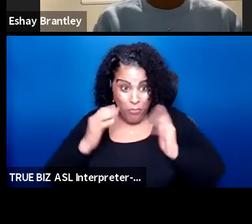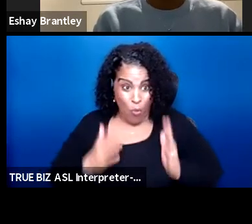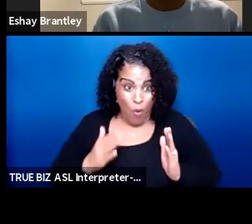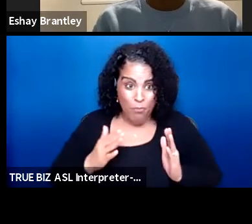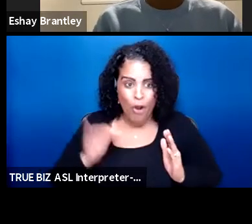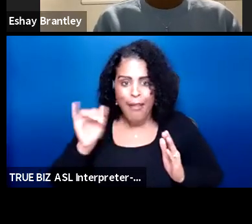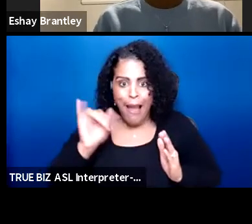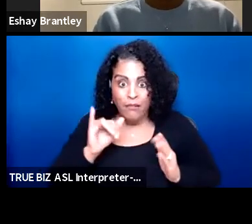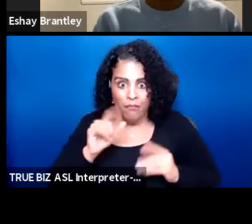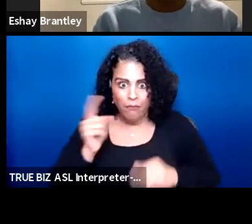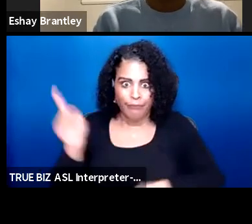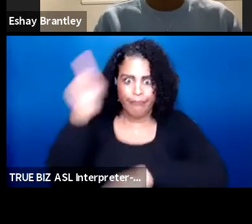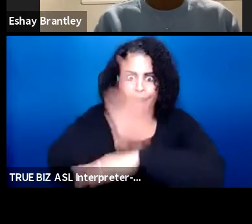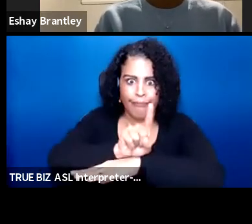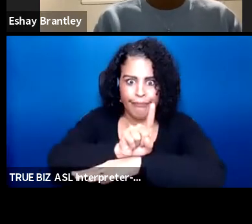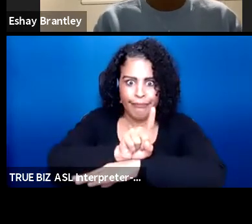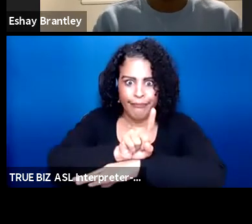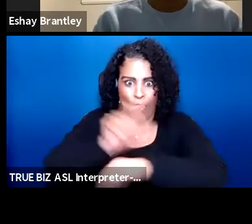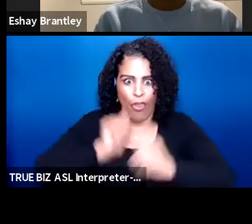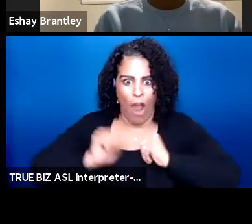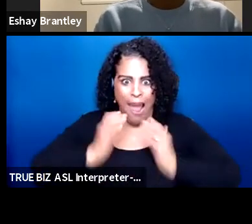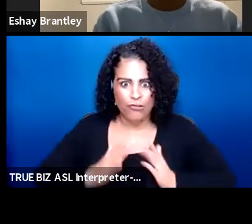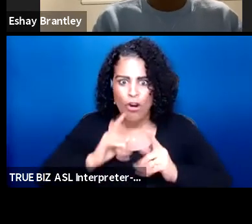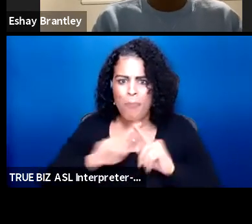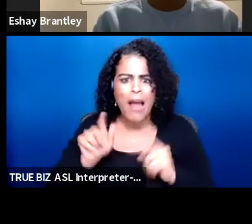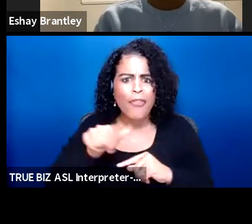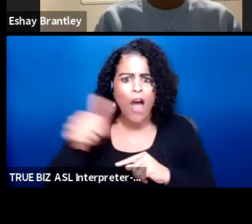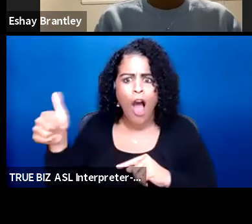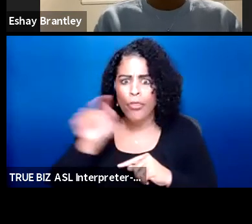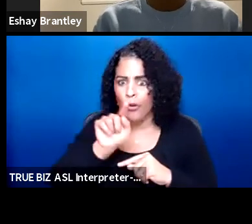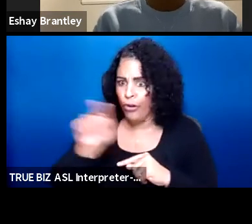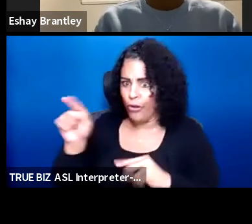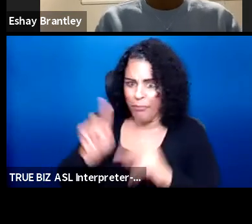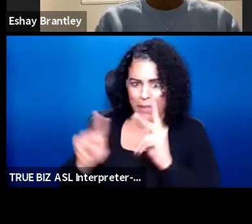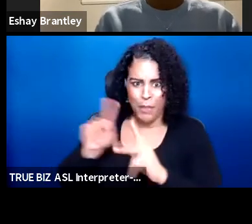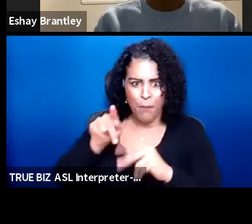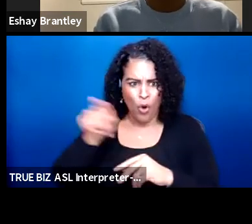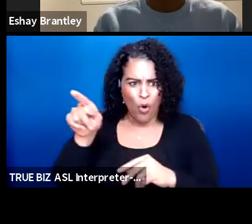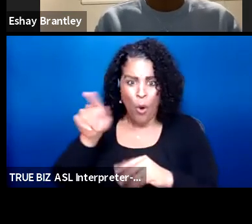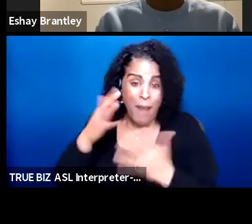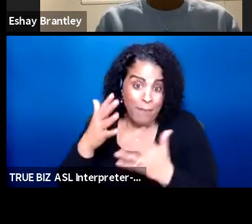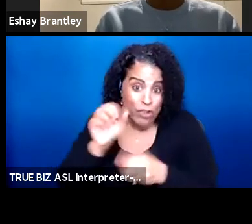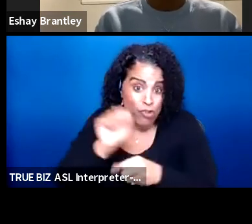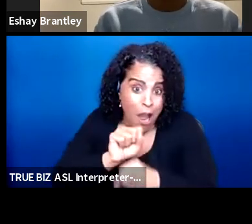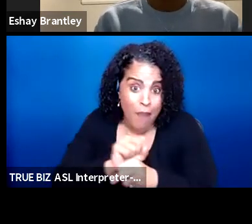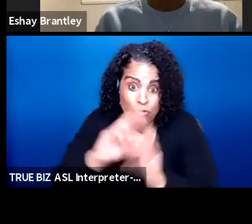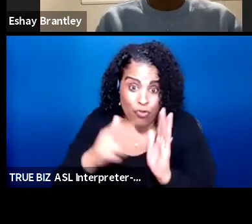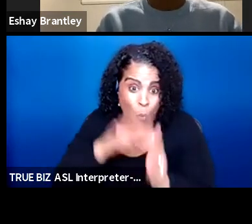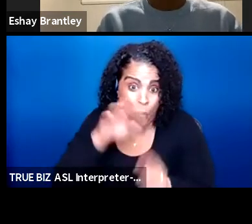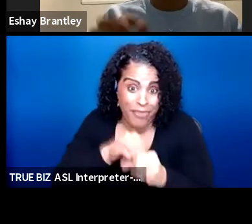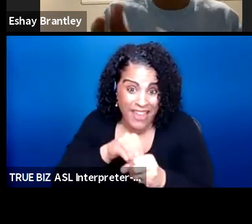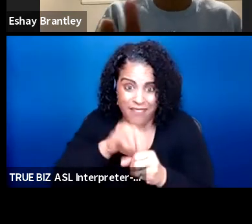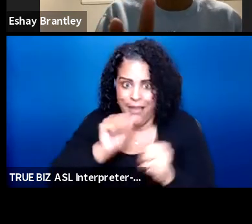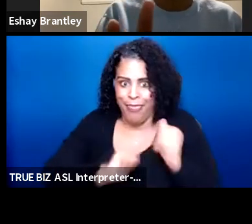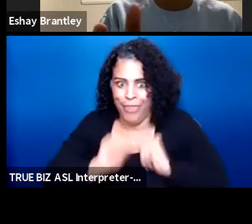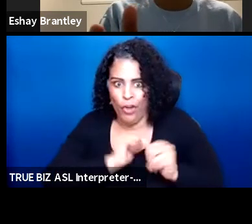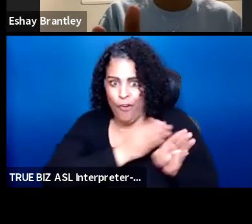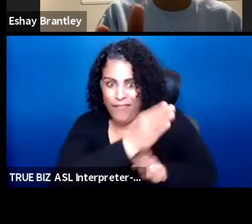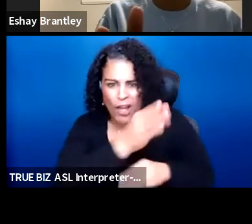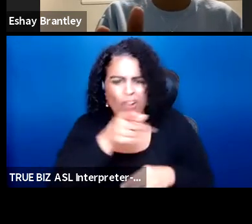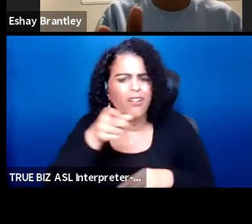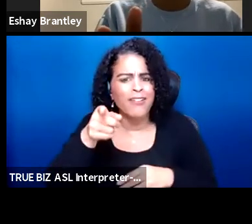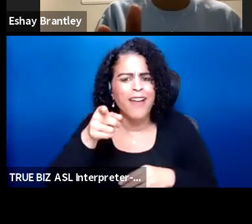the you're on stage, you're the actor, but hey, there's other jobs and roles within the theater field. I mean, you were mentioning about